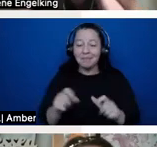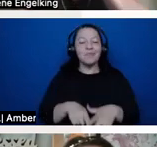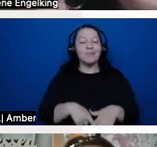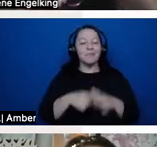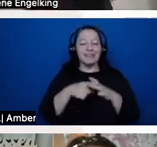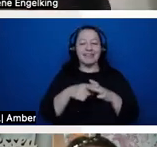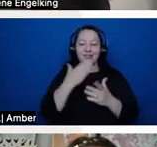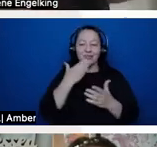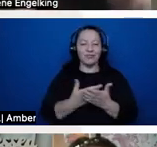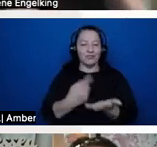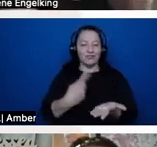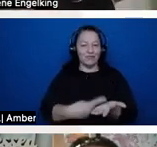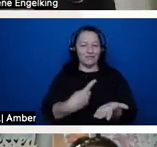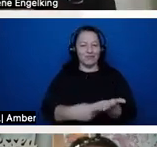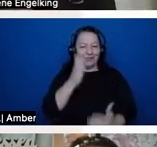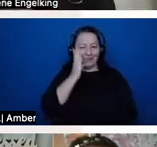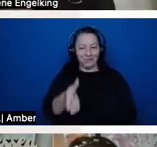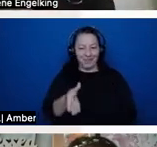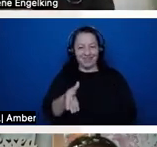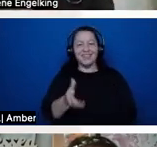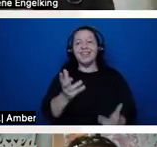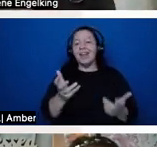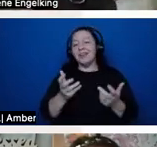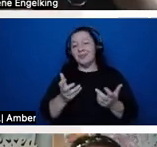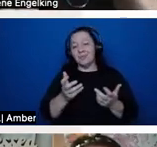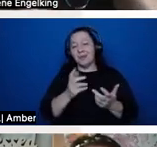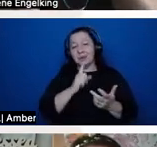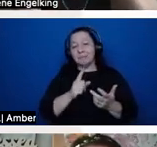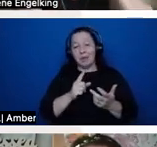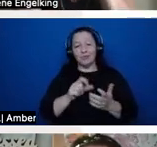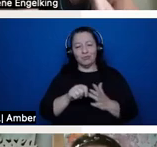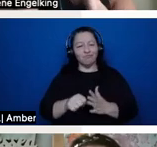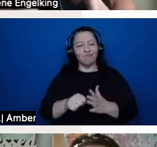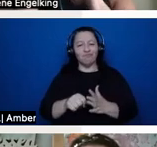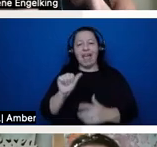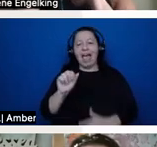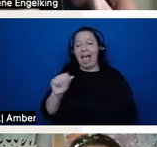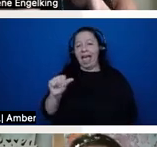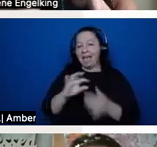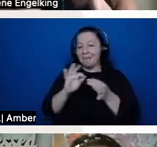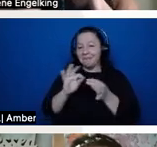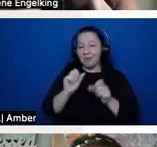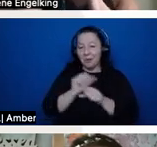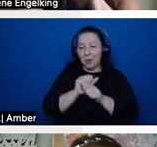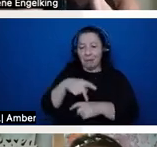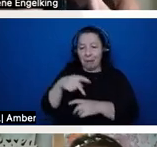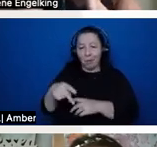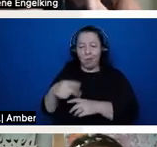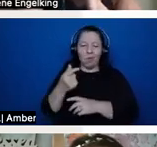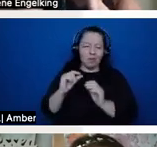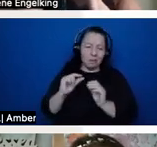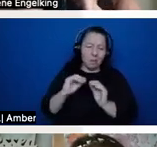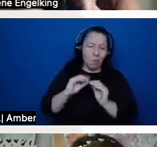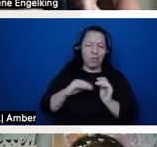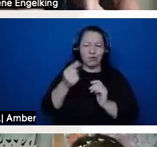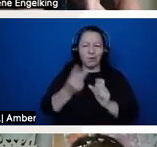conversation. And so I just want to name that, like, so Anna mentioned, that she's been working at Planned Parenthood for a little over 12 years. And part of the